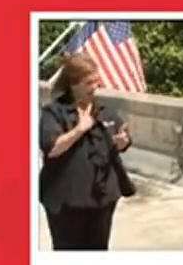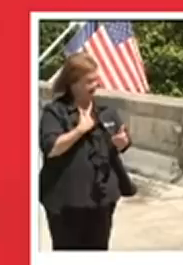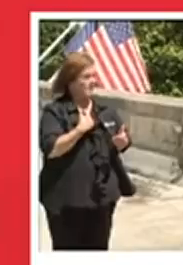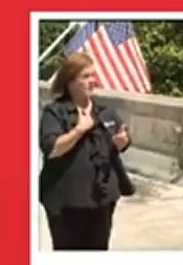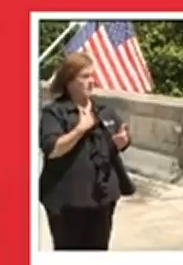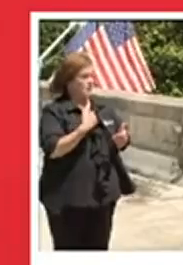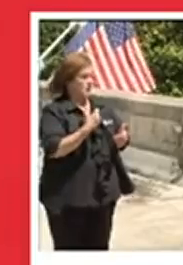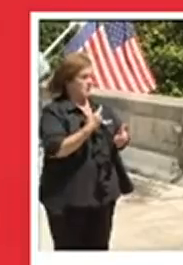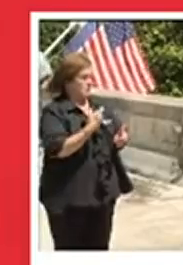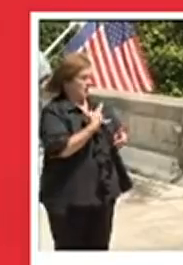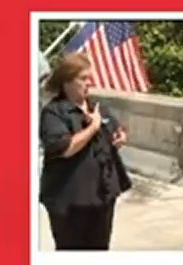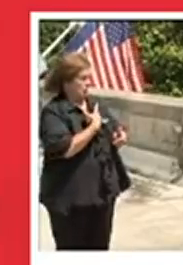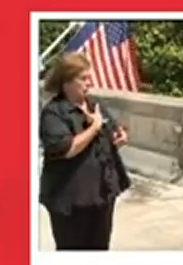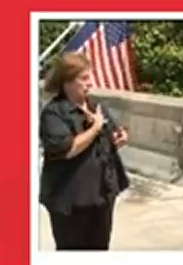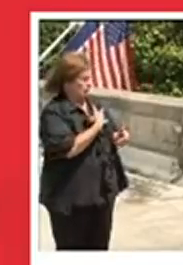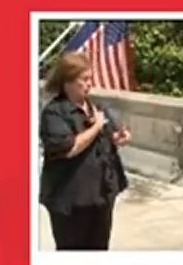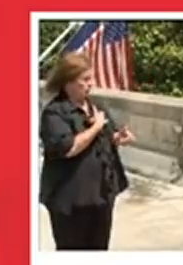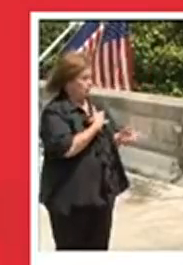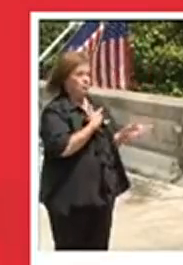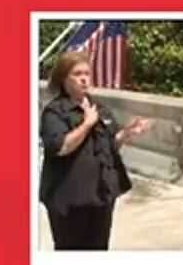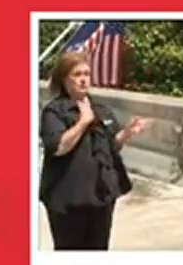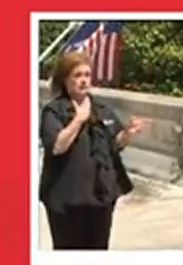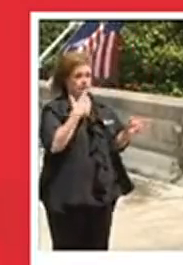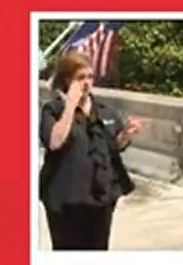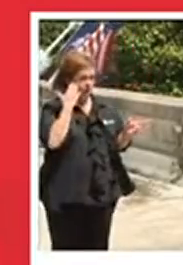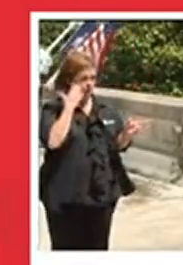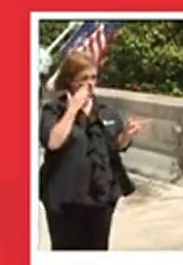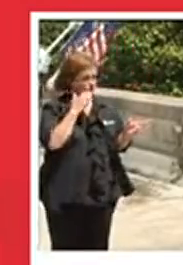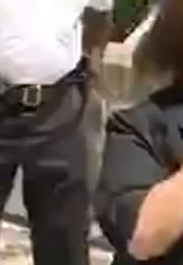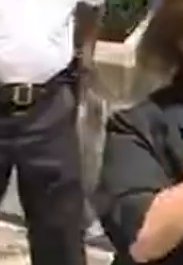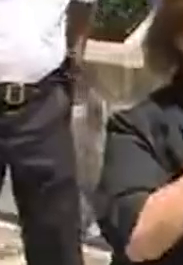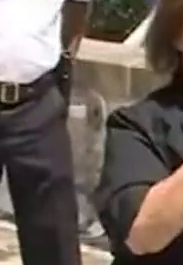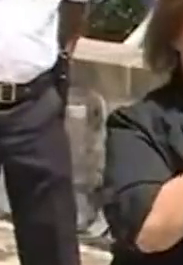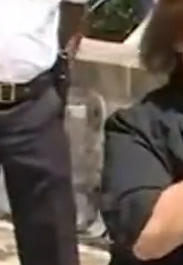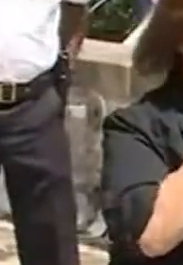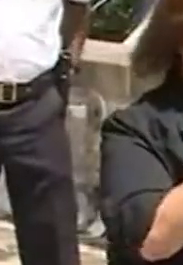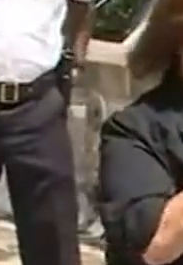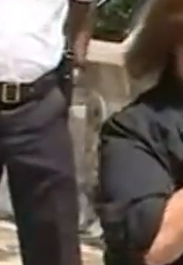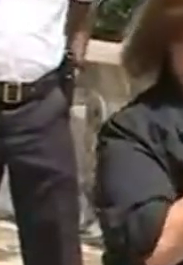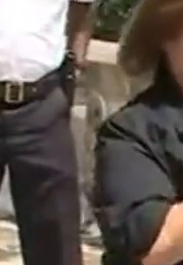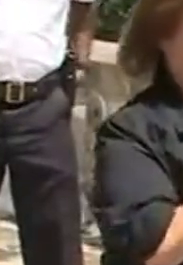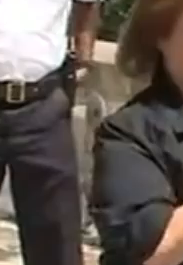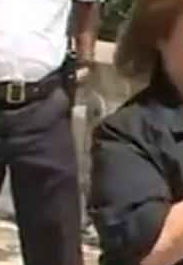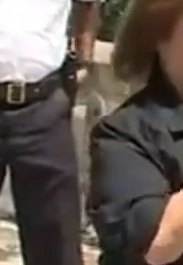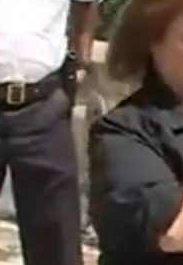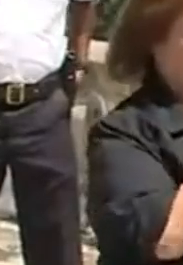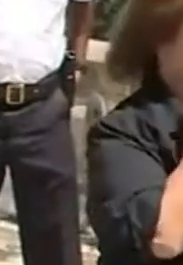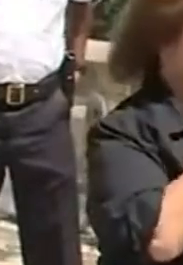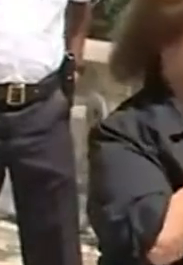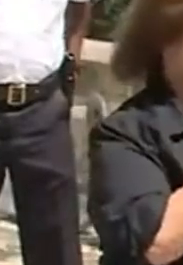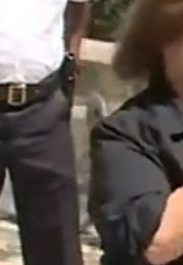that will dictate if I keep my chief or not. If not, then we're gonna move on.